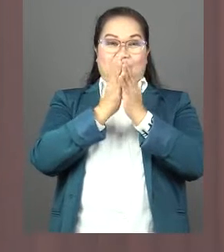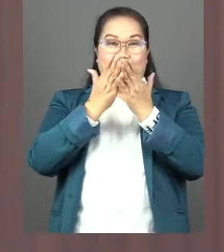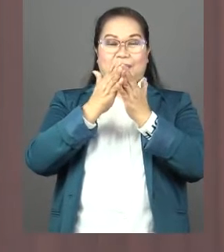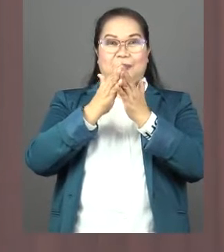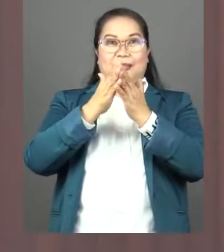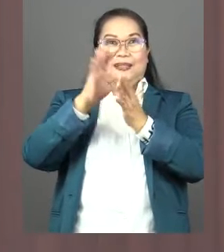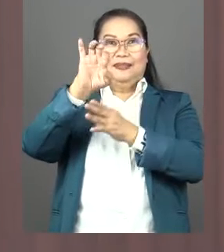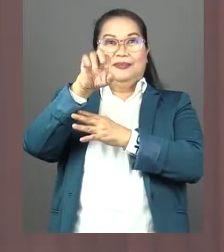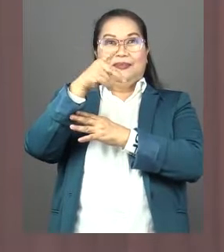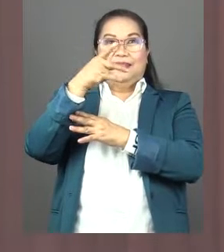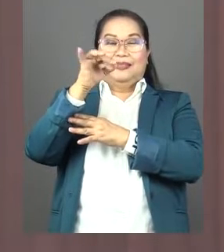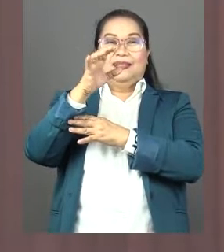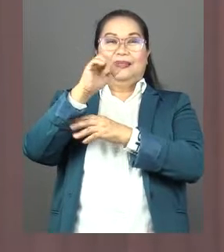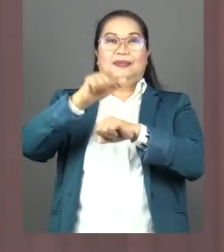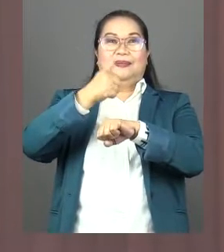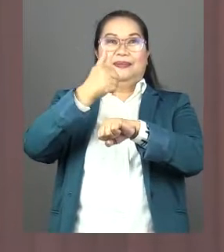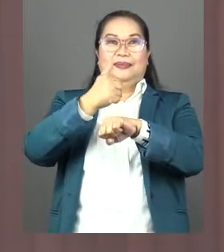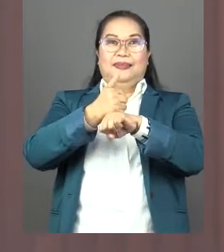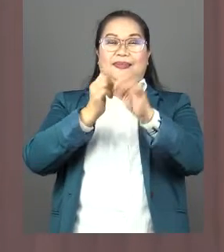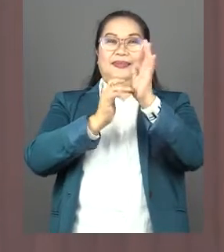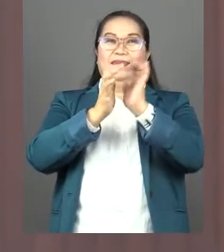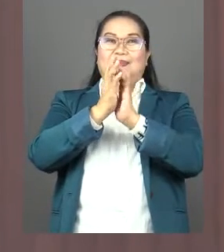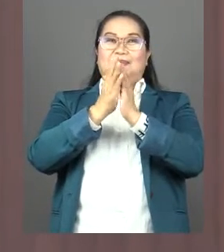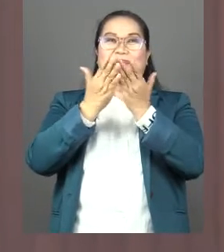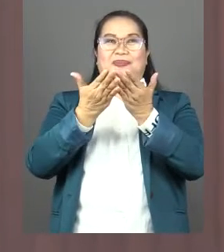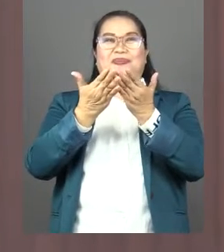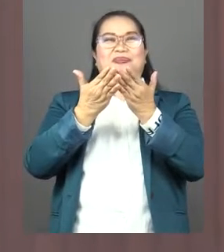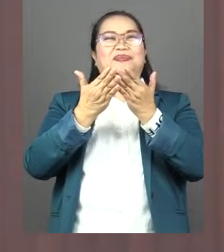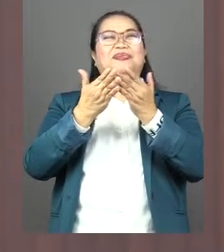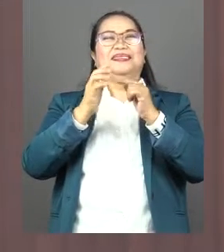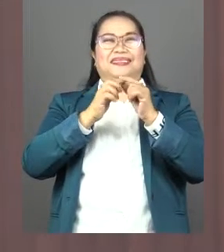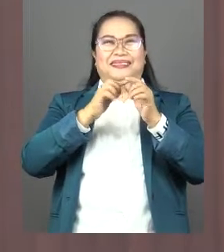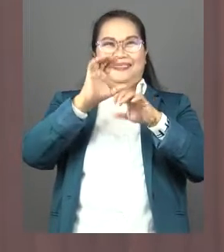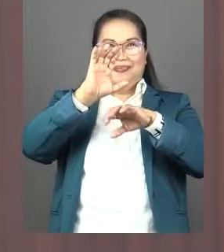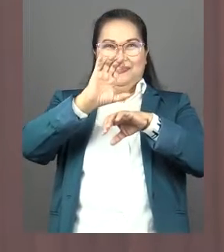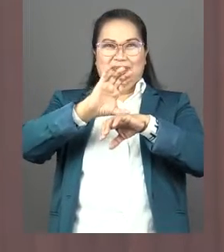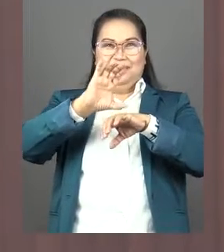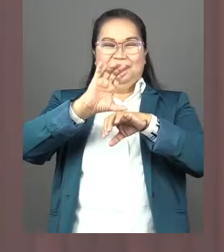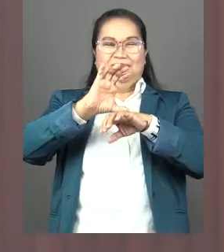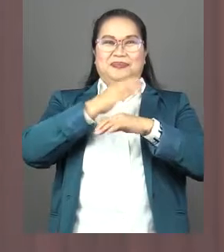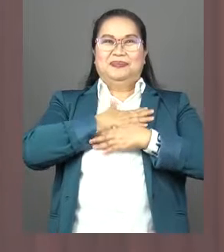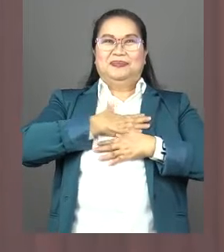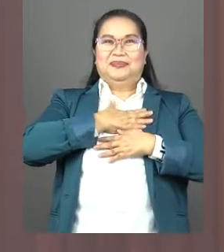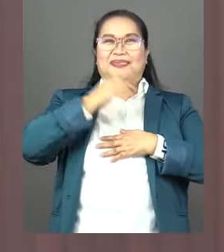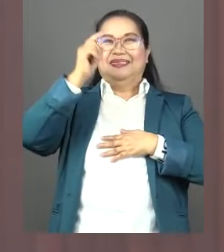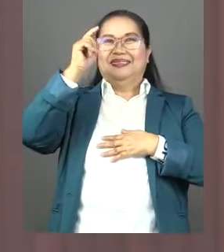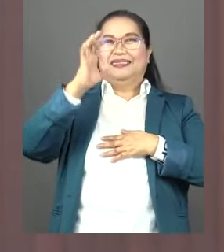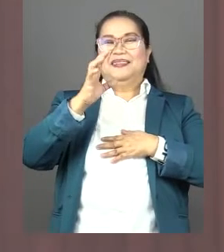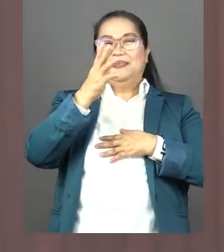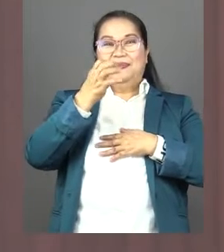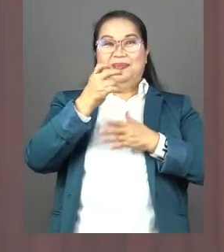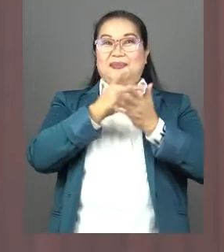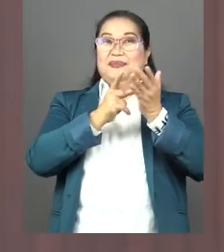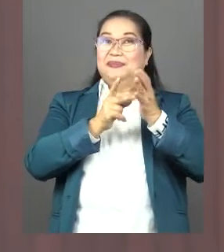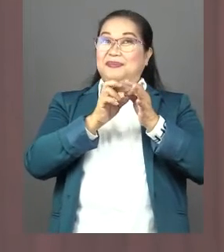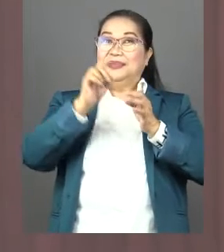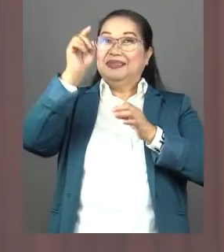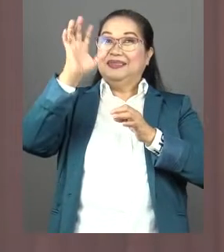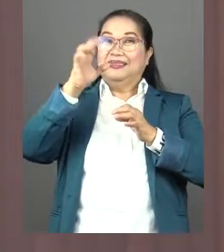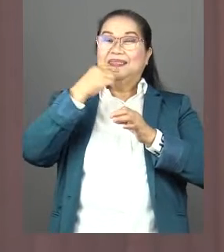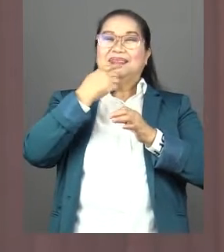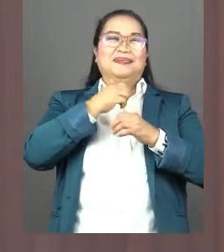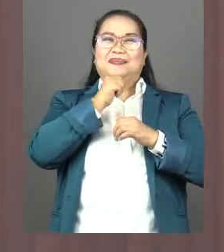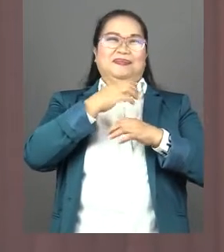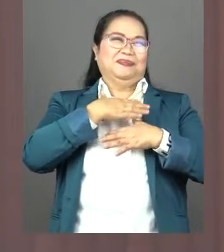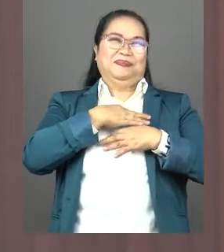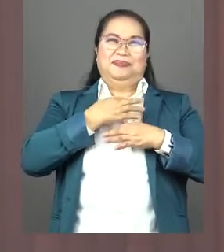on Biblical Bedrock, the church that pleases God. You don't want to be part of a church that does not please God. And